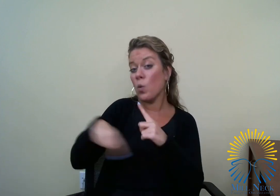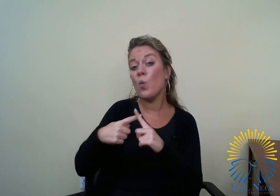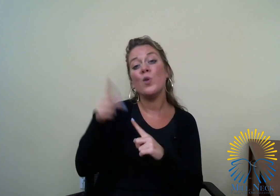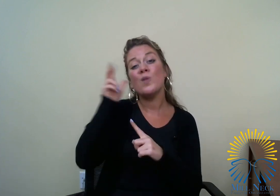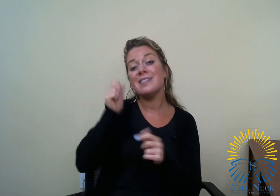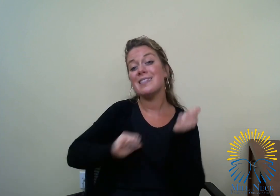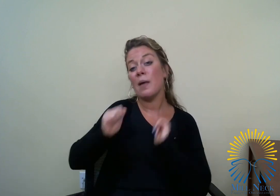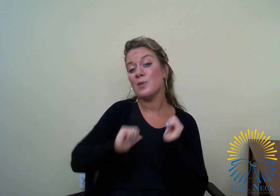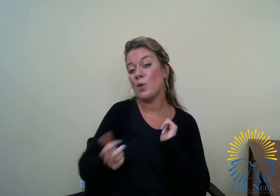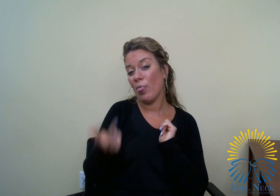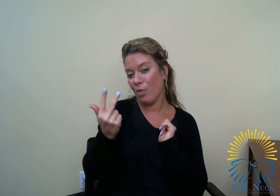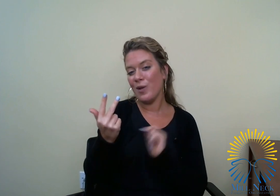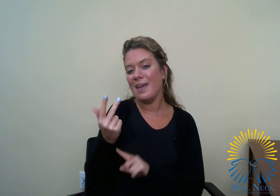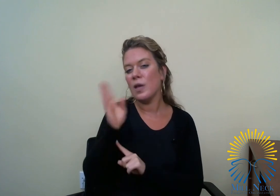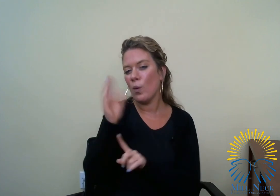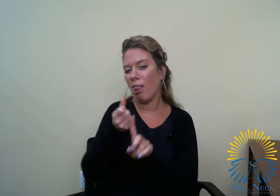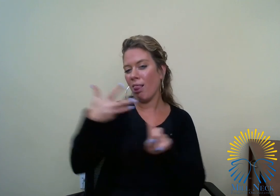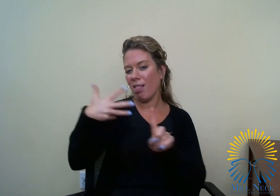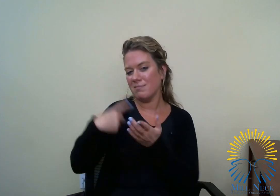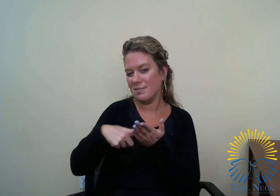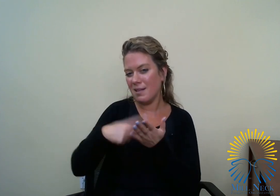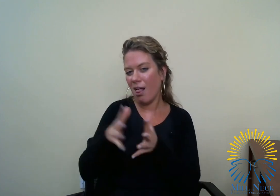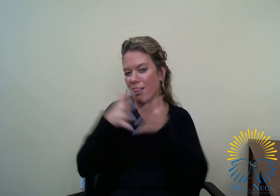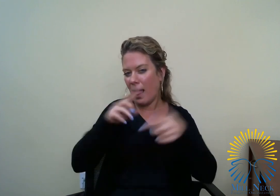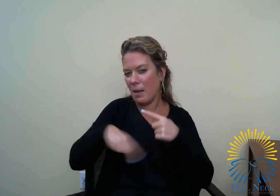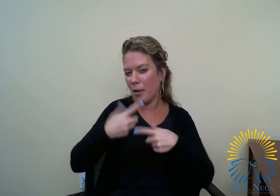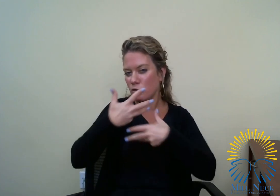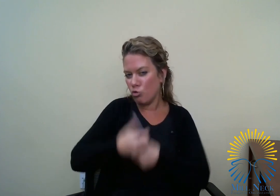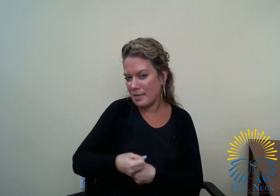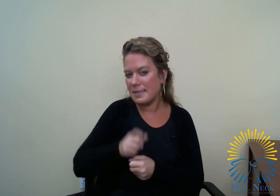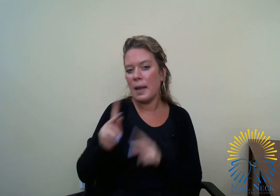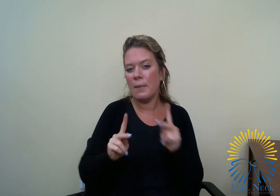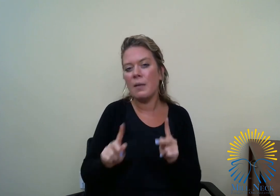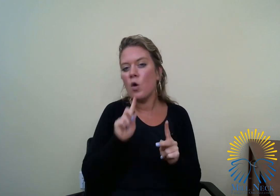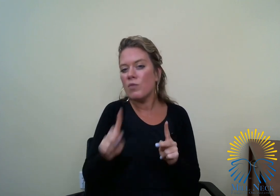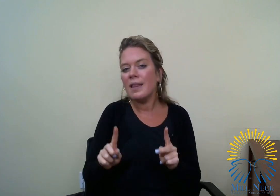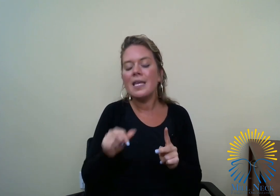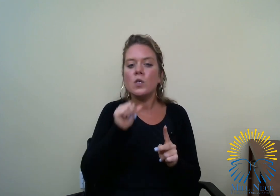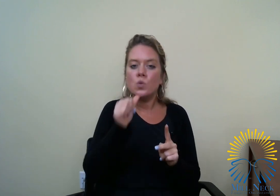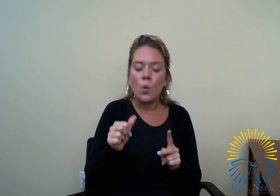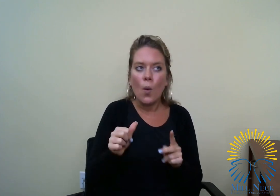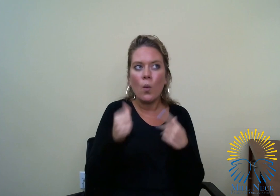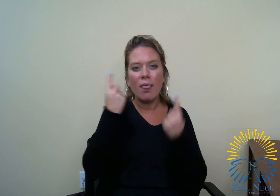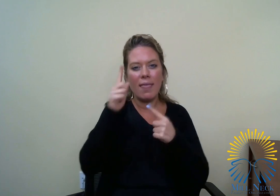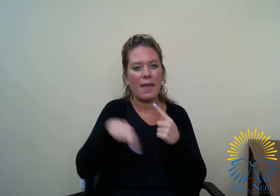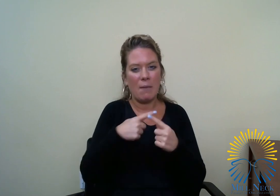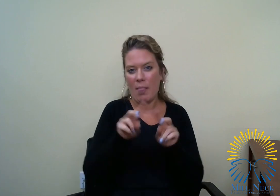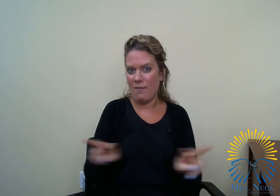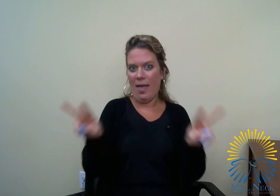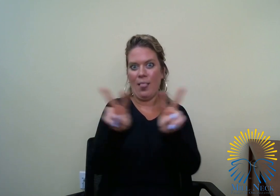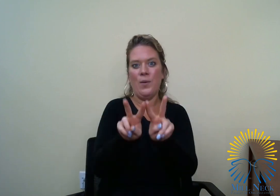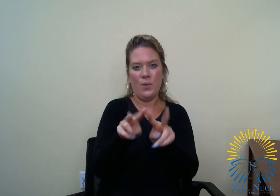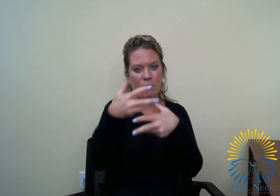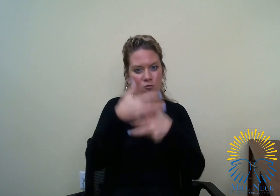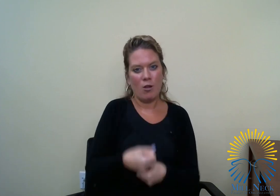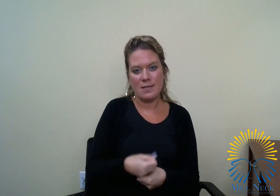3 of Reverend Holt, like that's going to come up a lot, right? Like trust matters. And people really don't necessarily think about the value of trust, right?